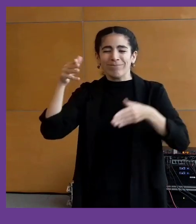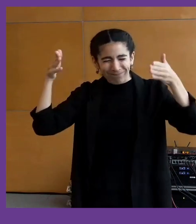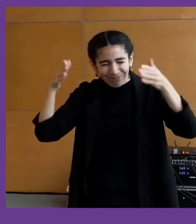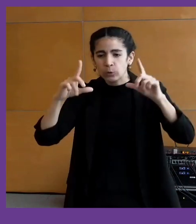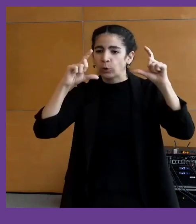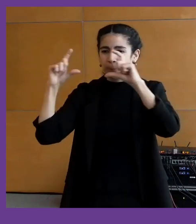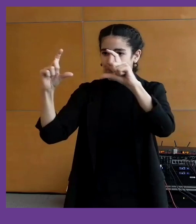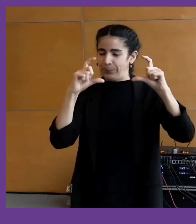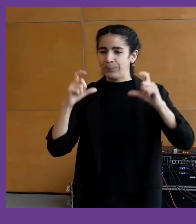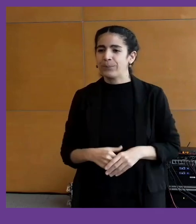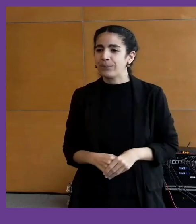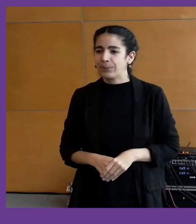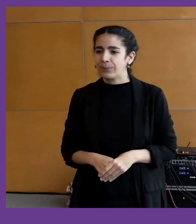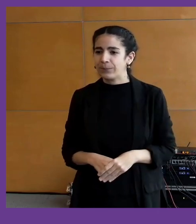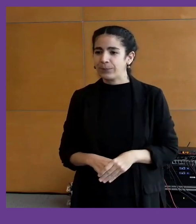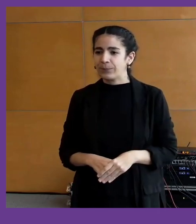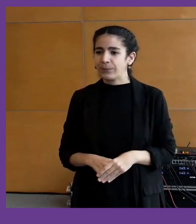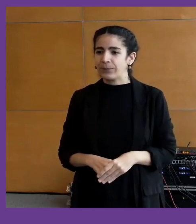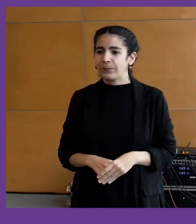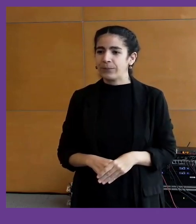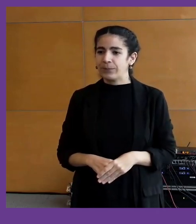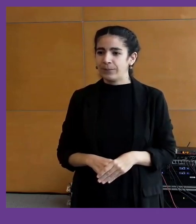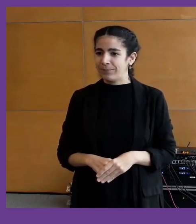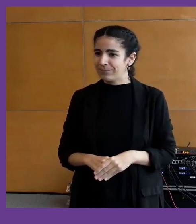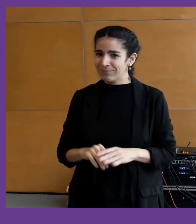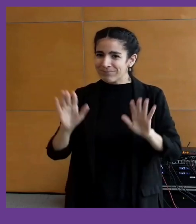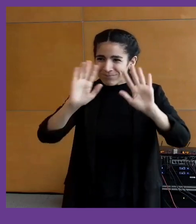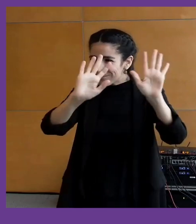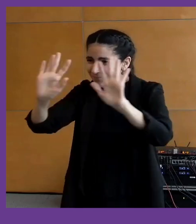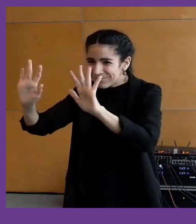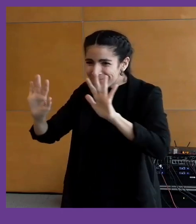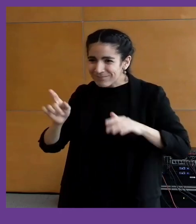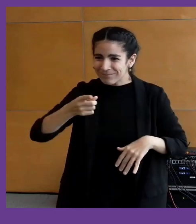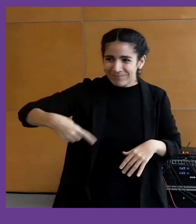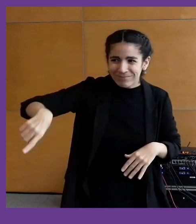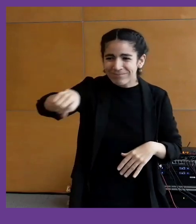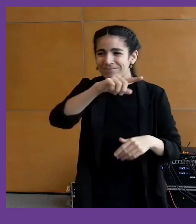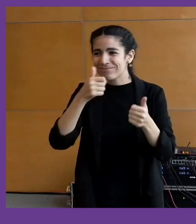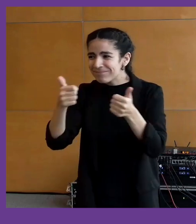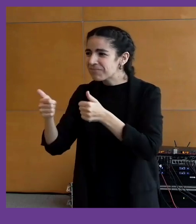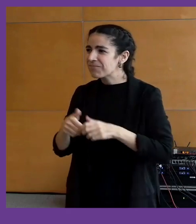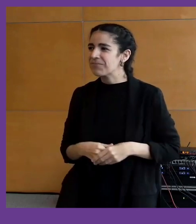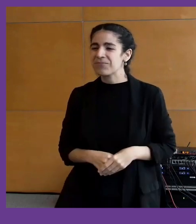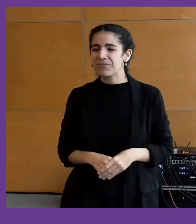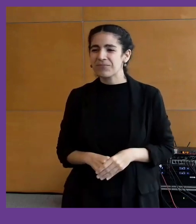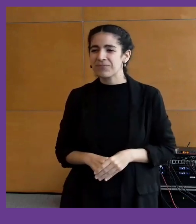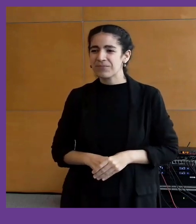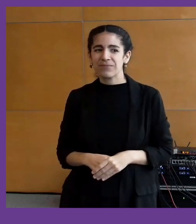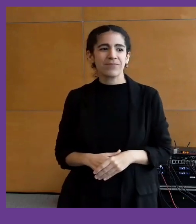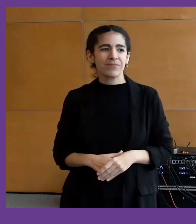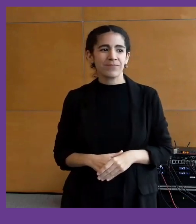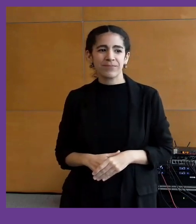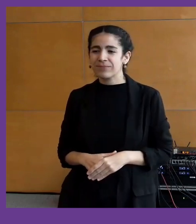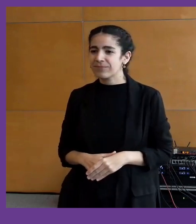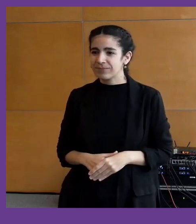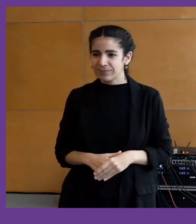Dear colleagues, Your Excellencies, to say honestly, it is my first time to address this already traditional